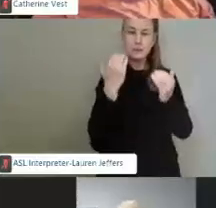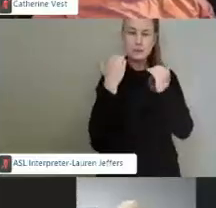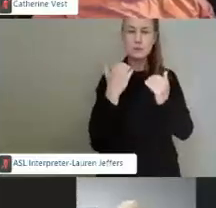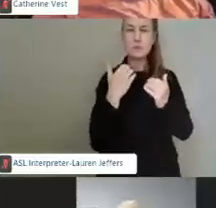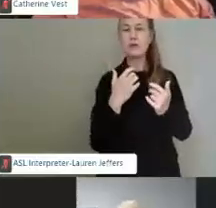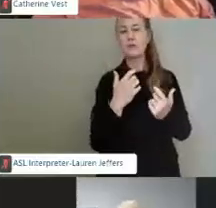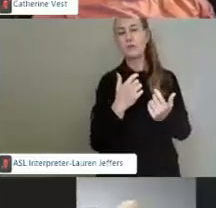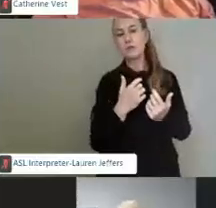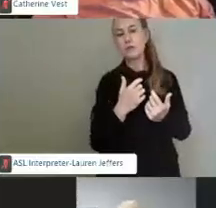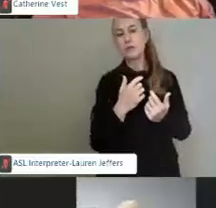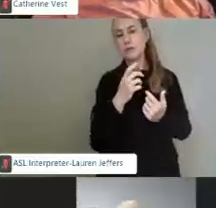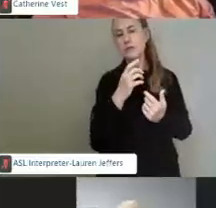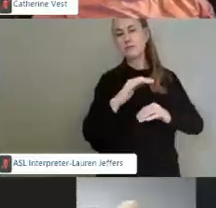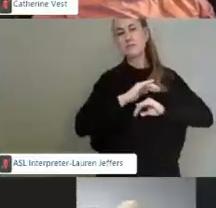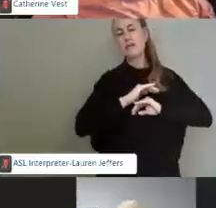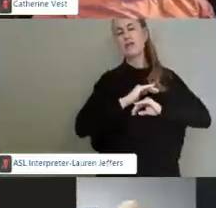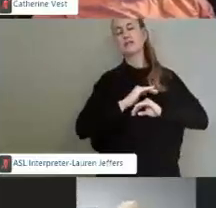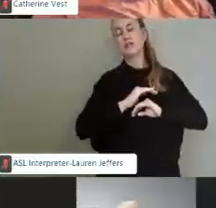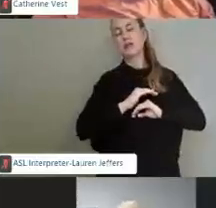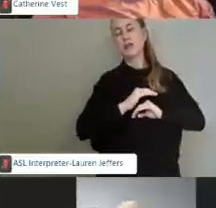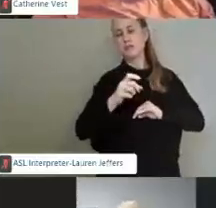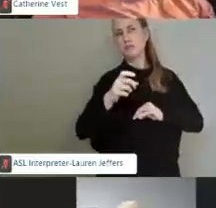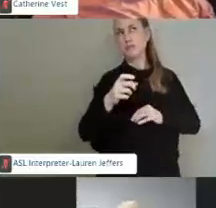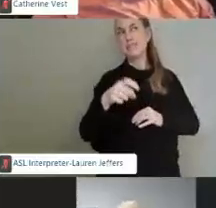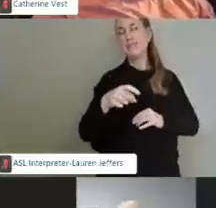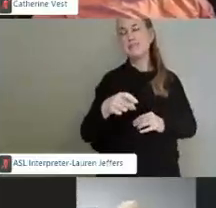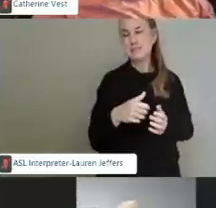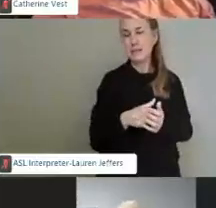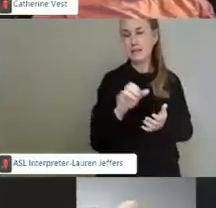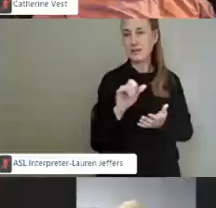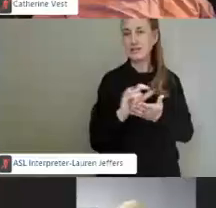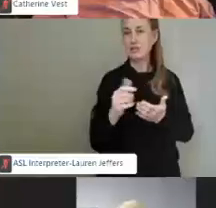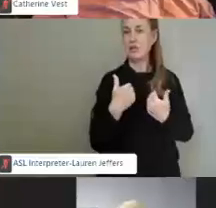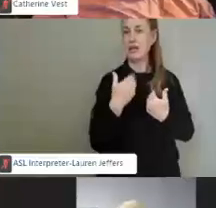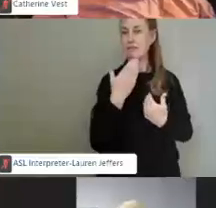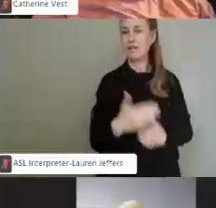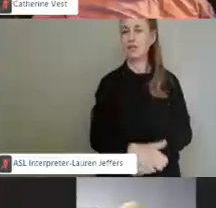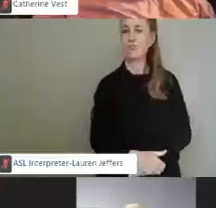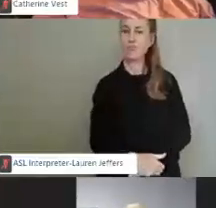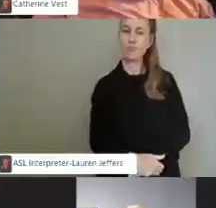very satisfying and necessary. And that's all I've got. Thank you.